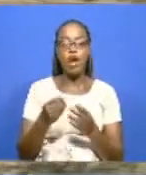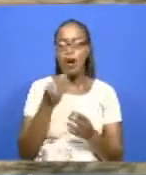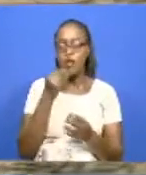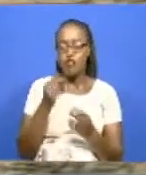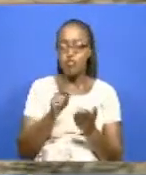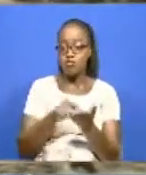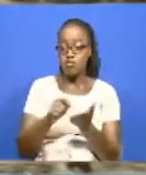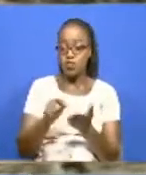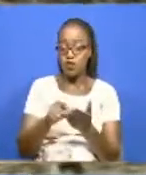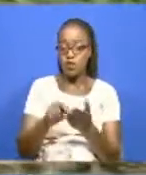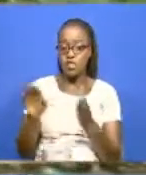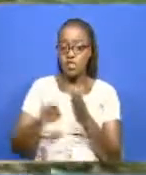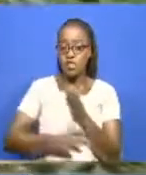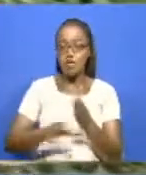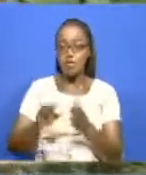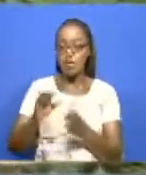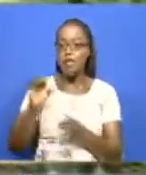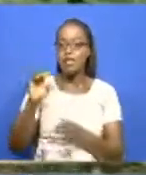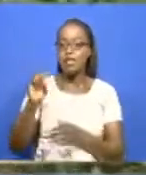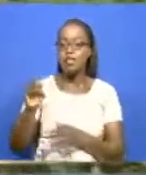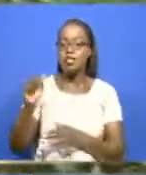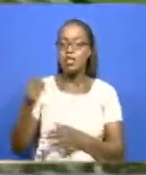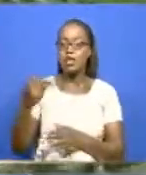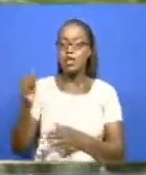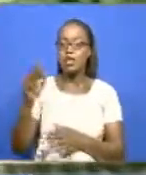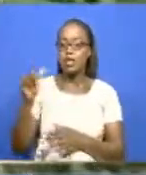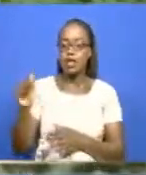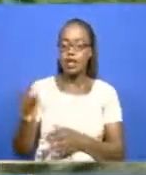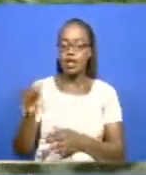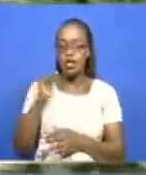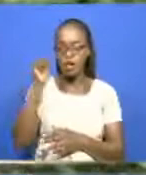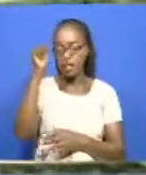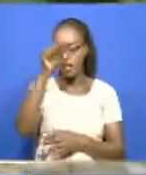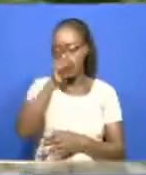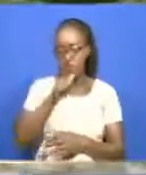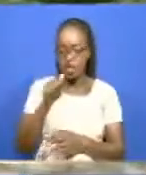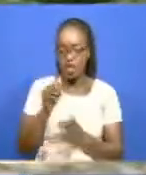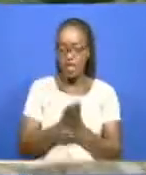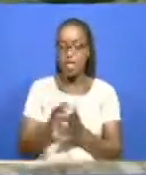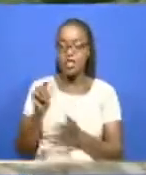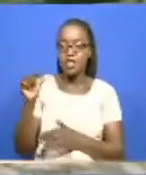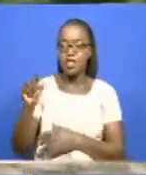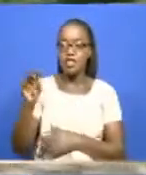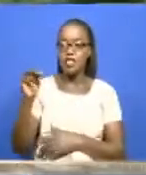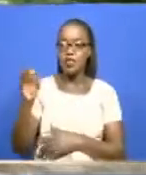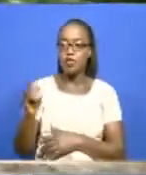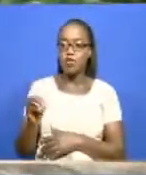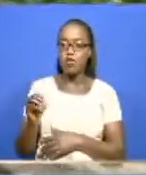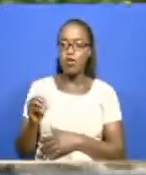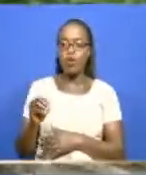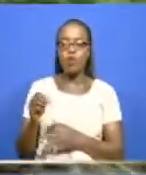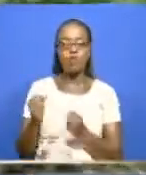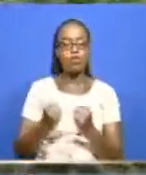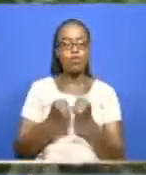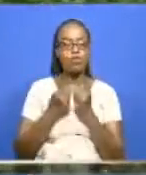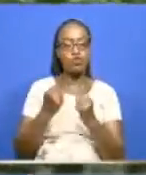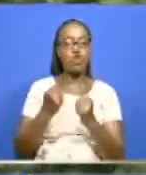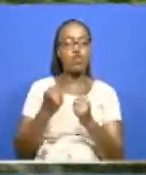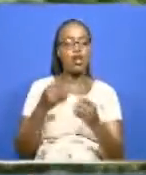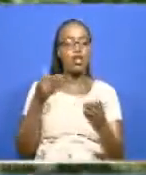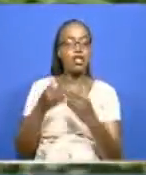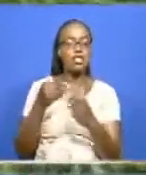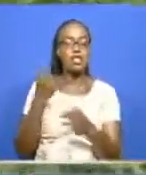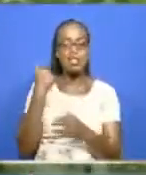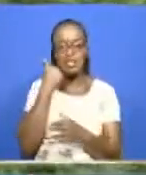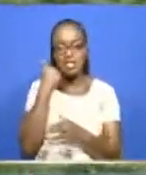in sub-Saharan Africa. Carlos says the genetically modified cassava is resistant to cassava brown streak disease, a common